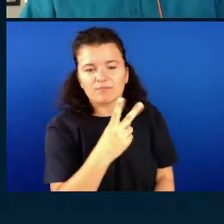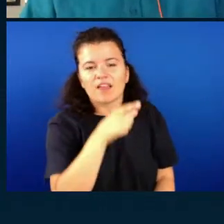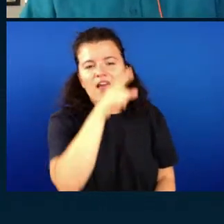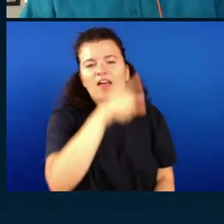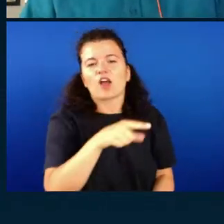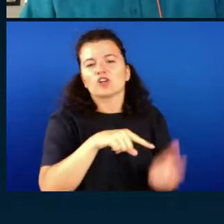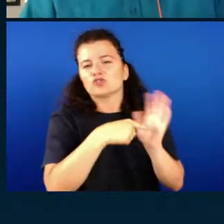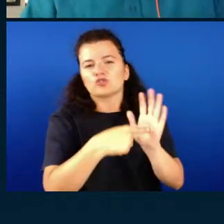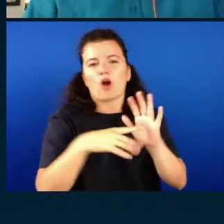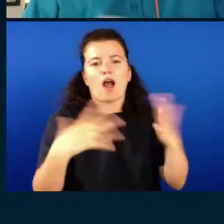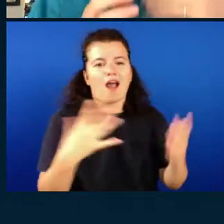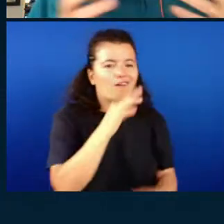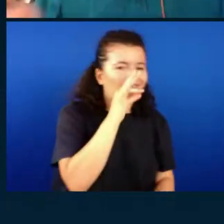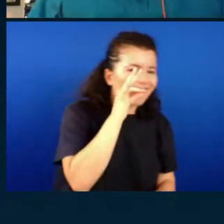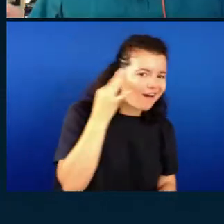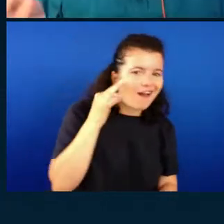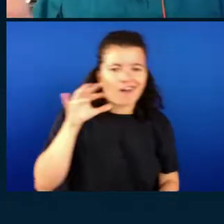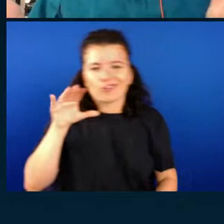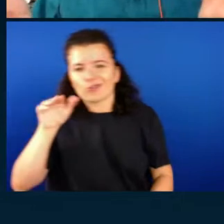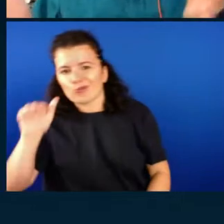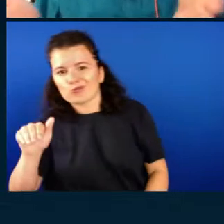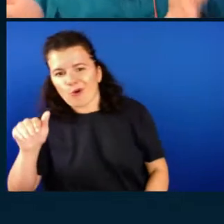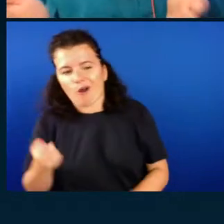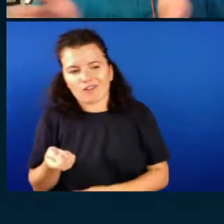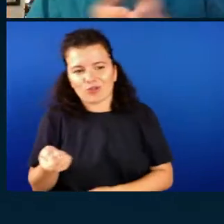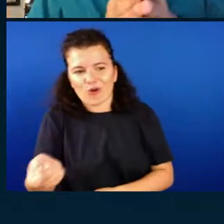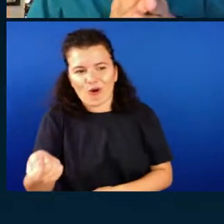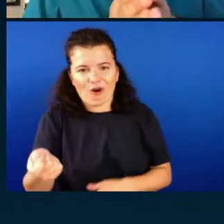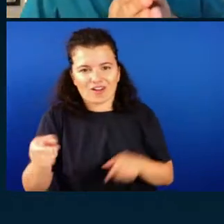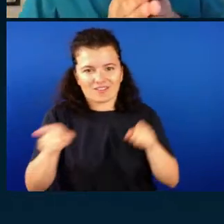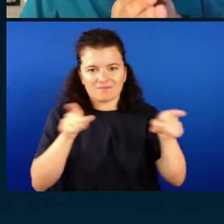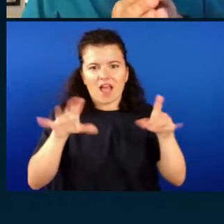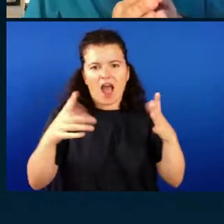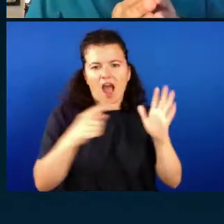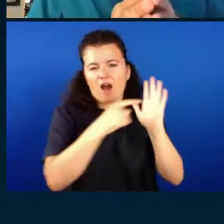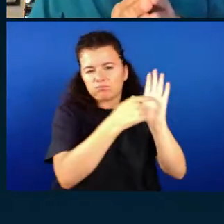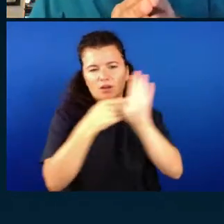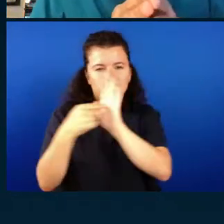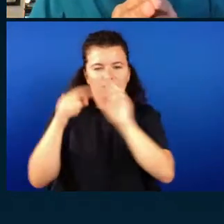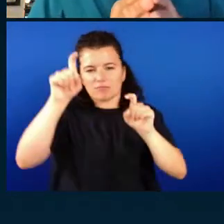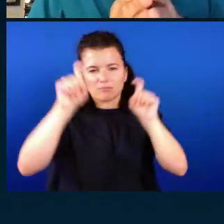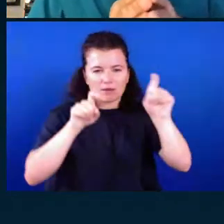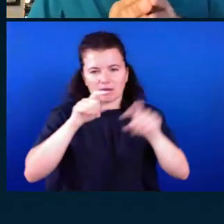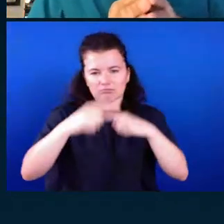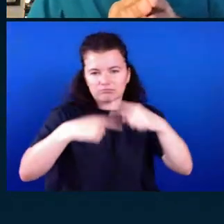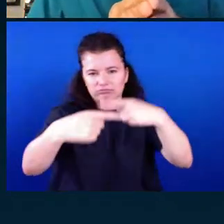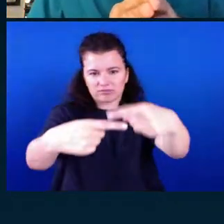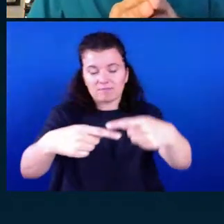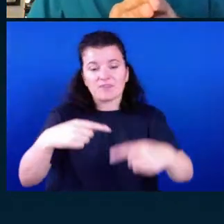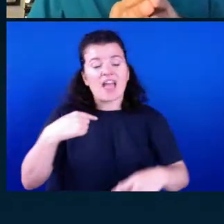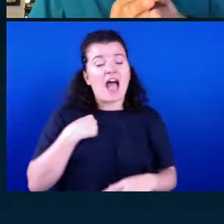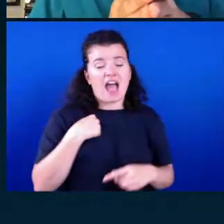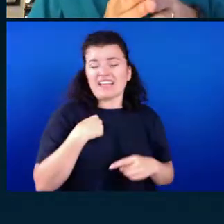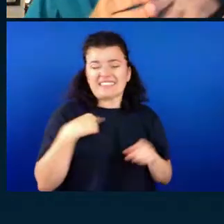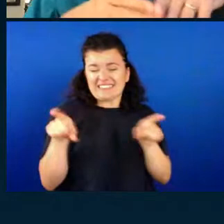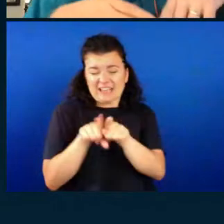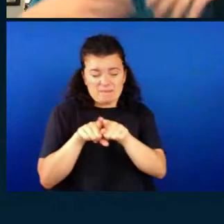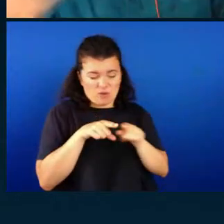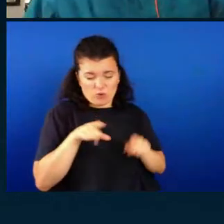dogs, and you can see this. So this is that thing that I just ran through and deploying to Kubernetes. This is deployed to an